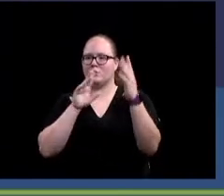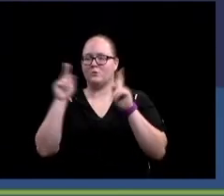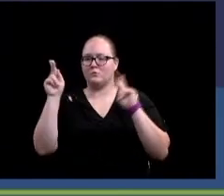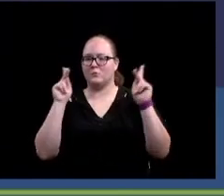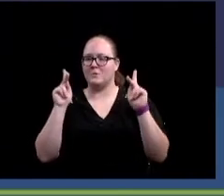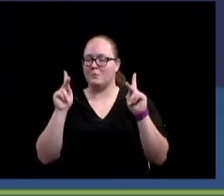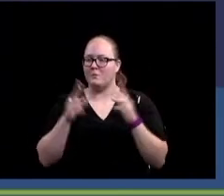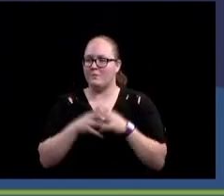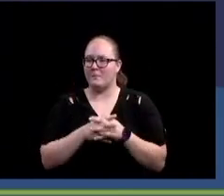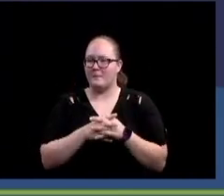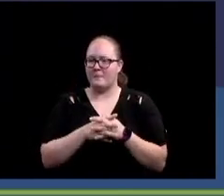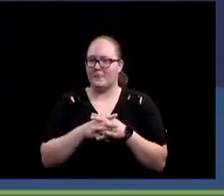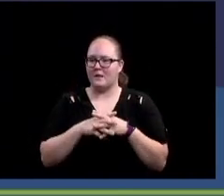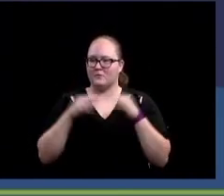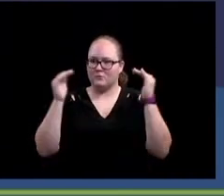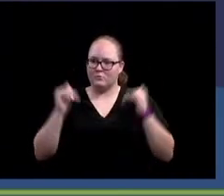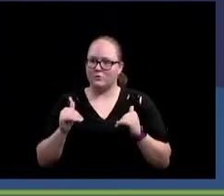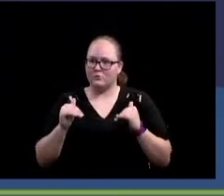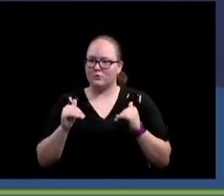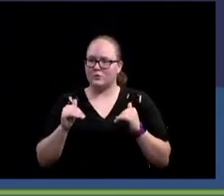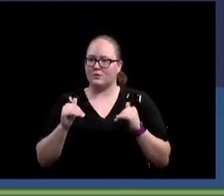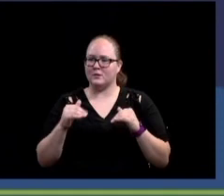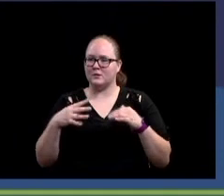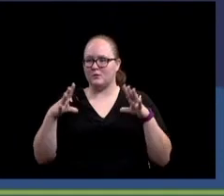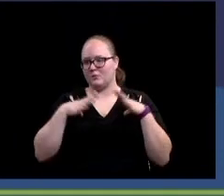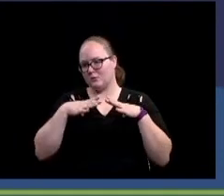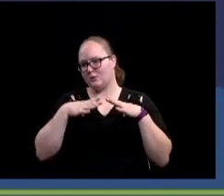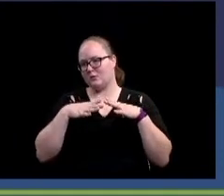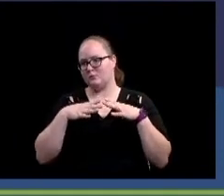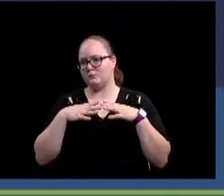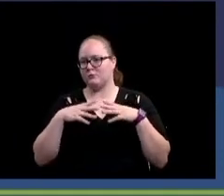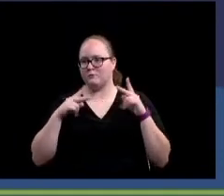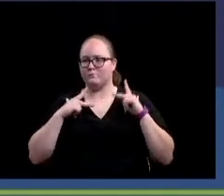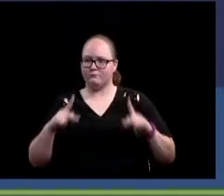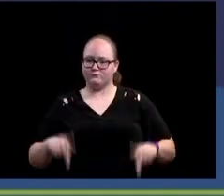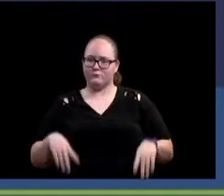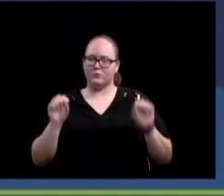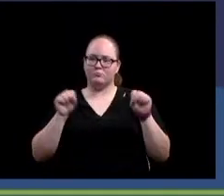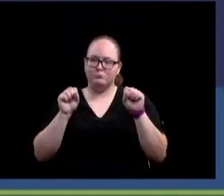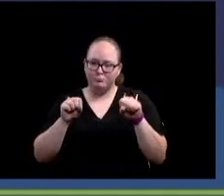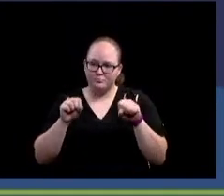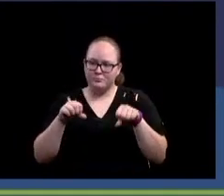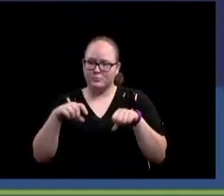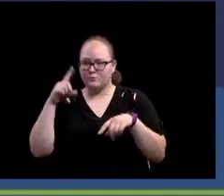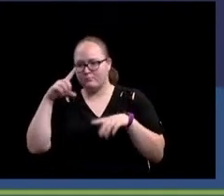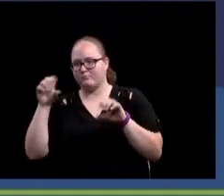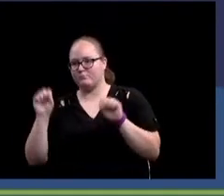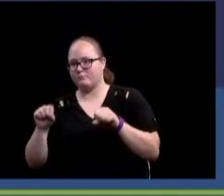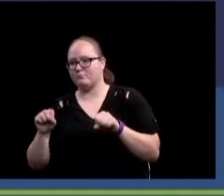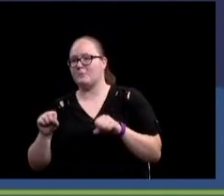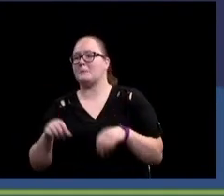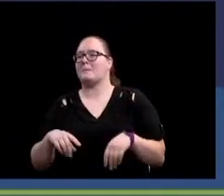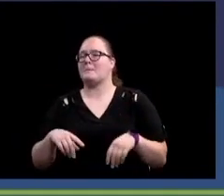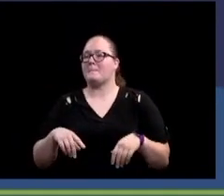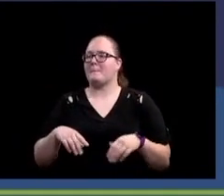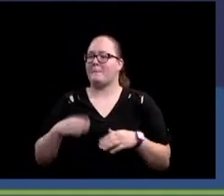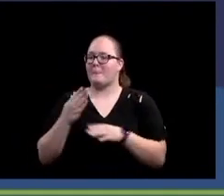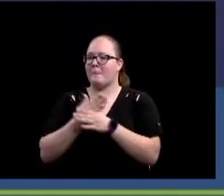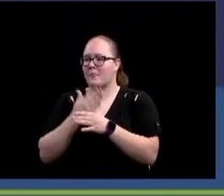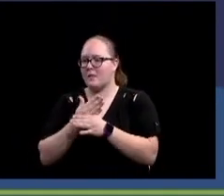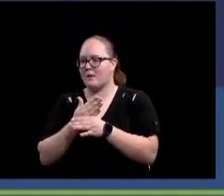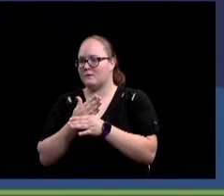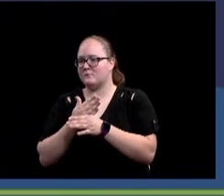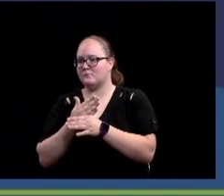of physical and mental fitness, access to personnel files, suspensions, among many other aspects of employment of